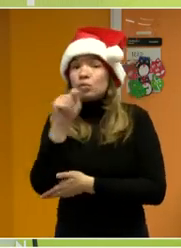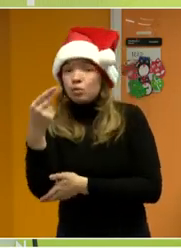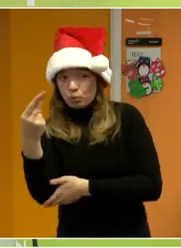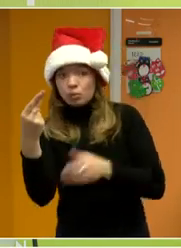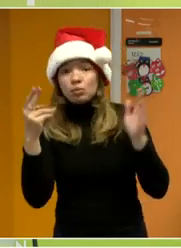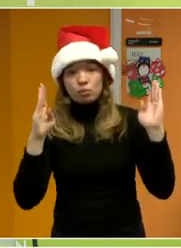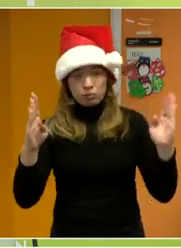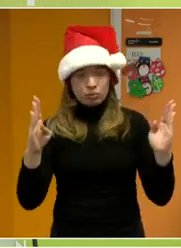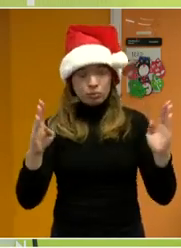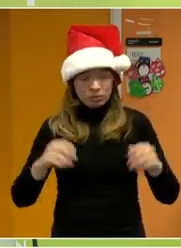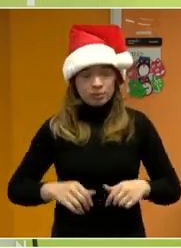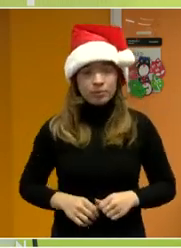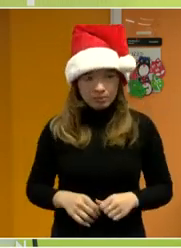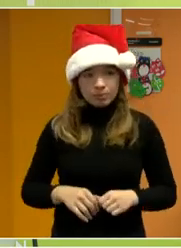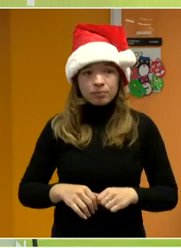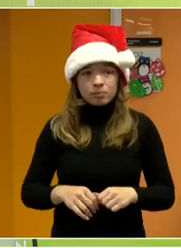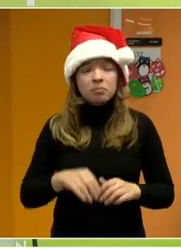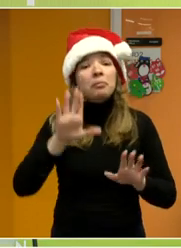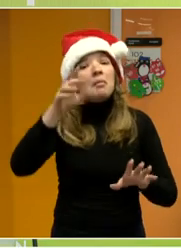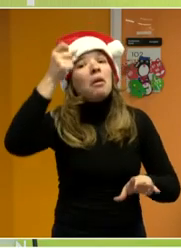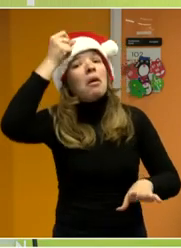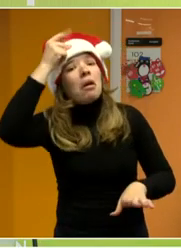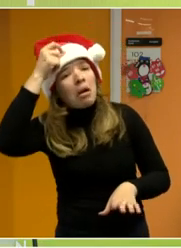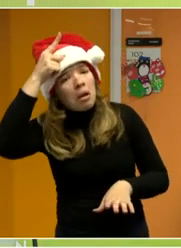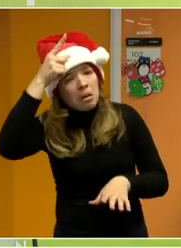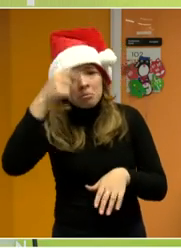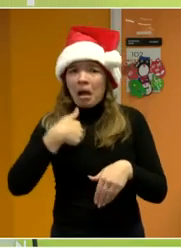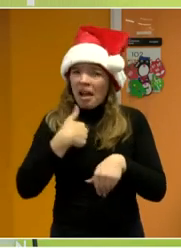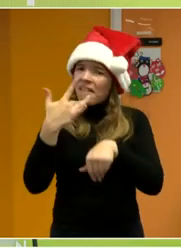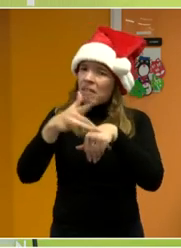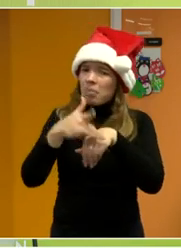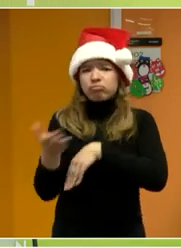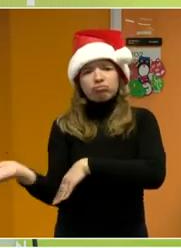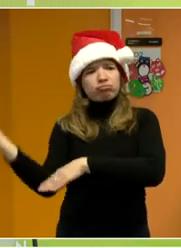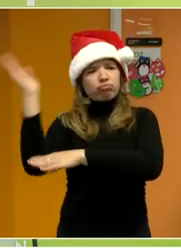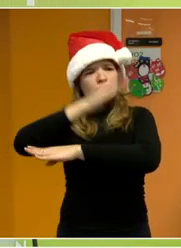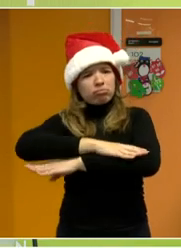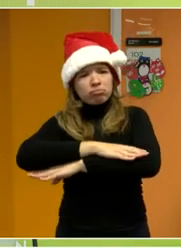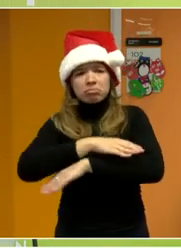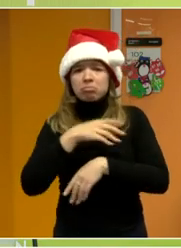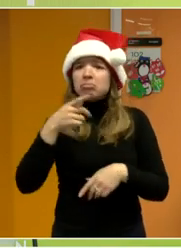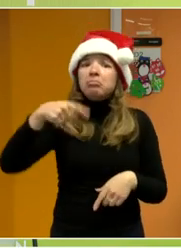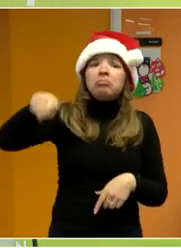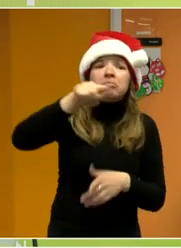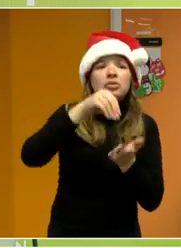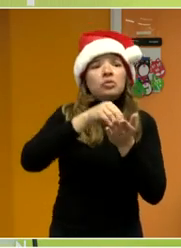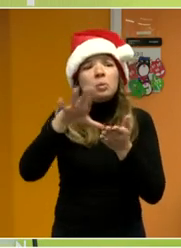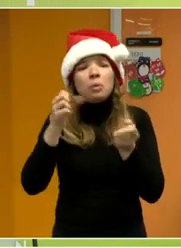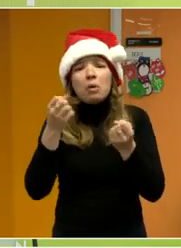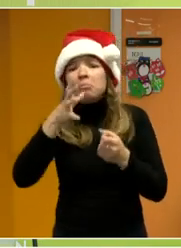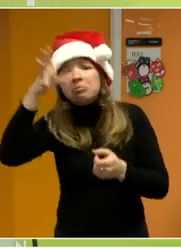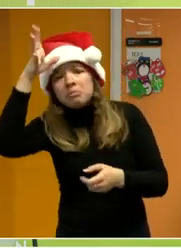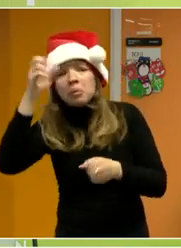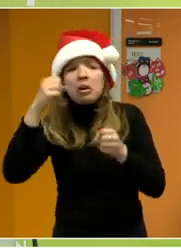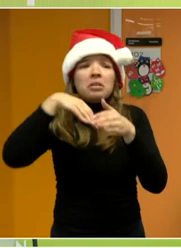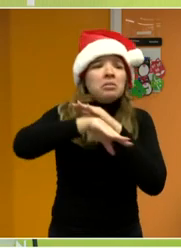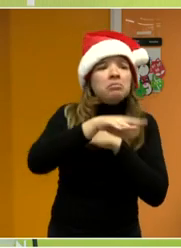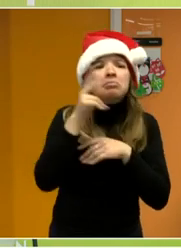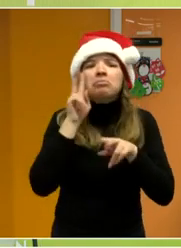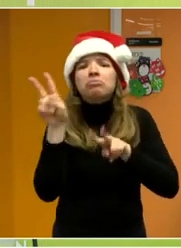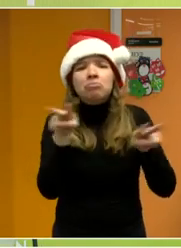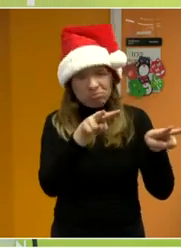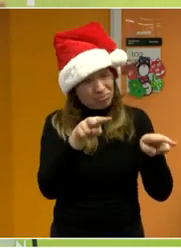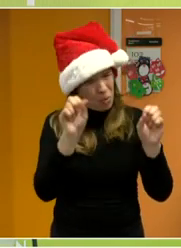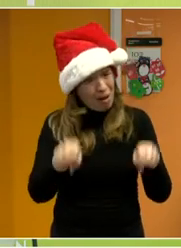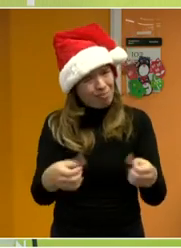open all day long, so for drop-ins from young people and parents as well. In addition to formal programming, I want to